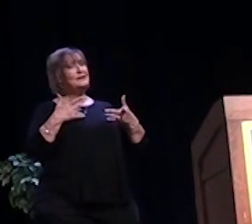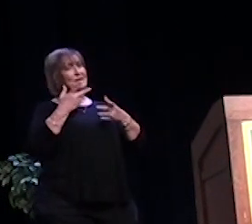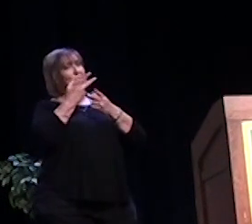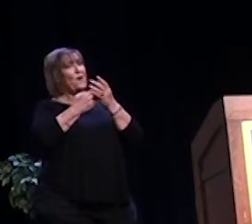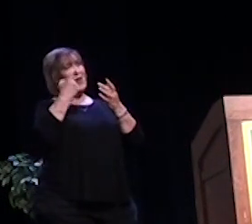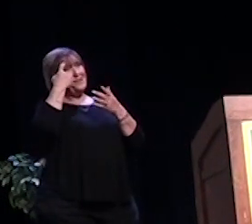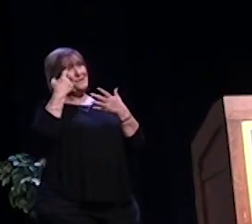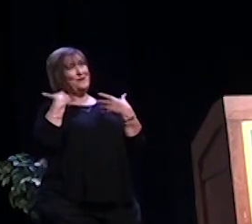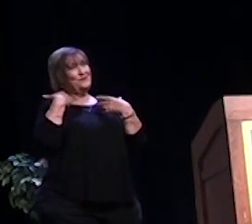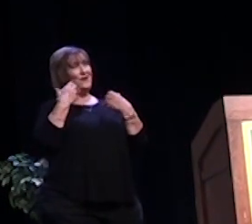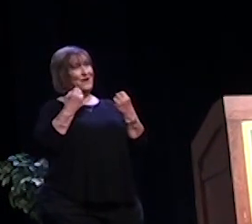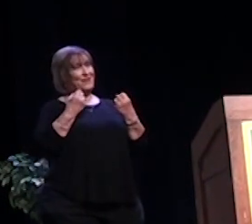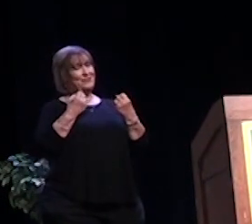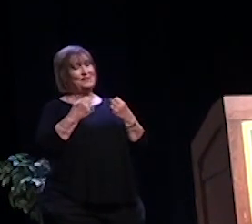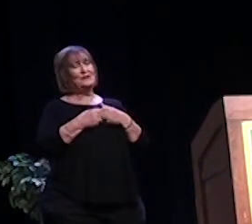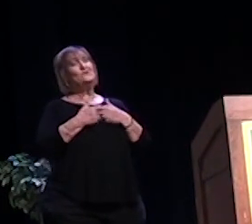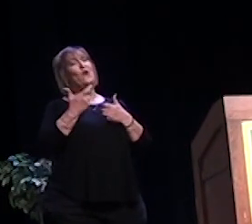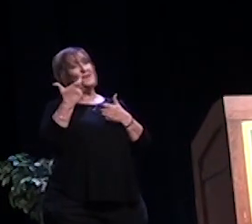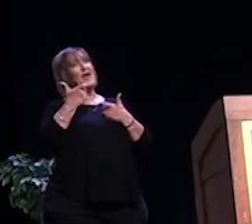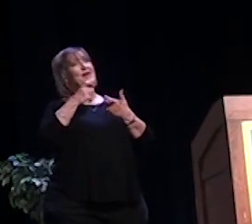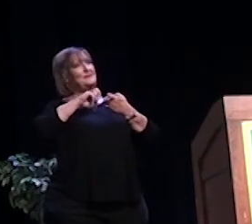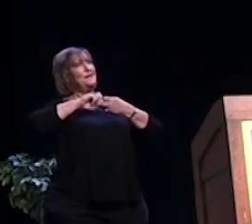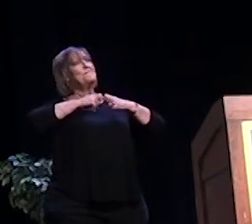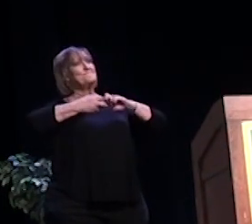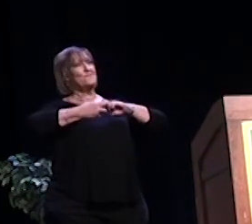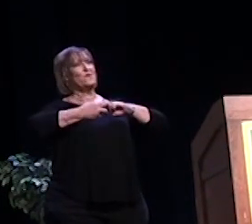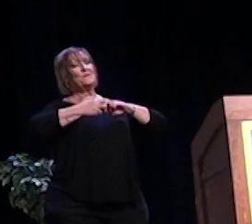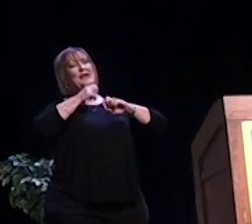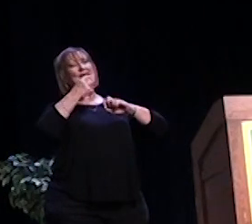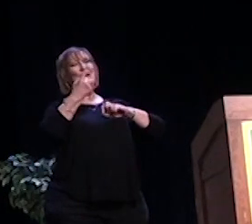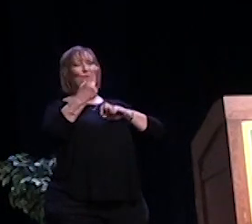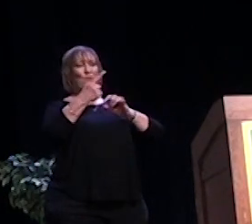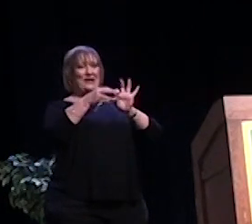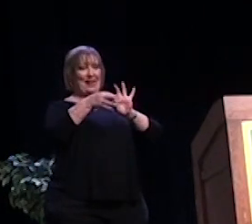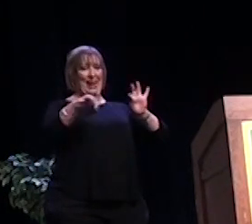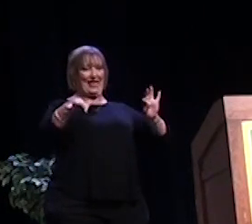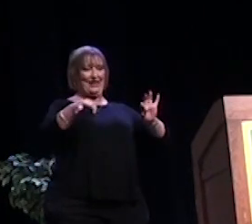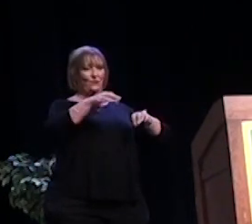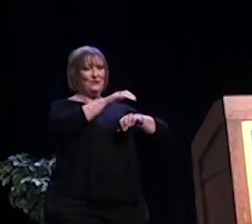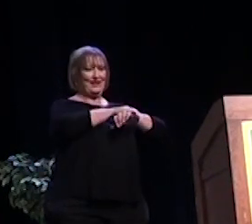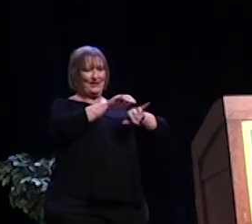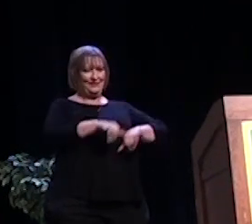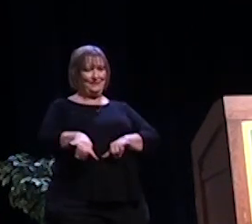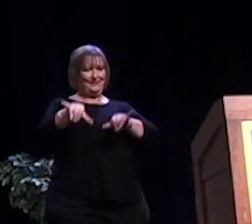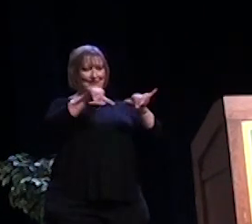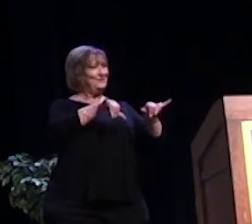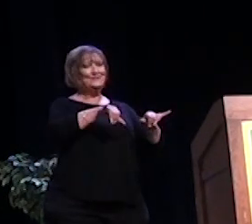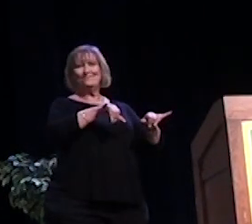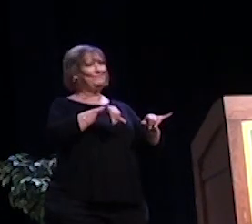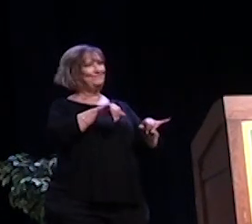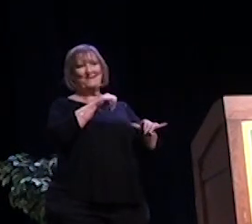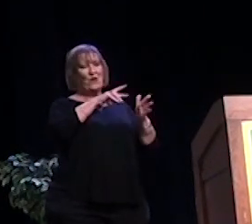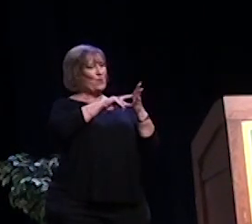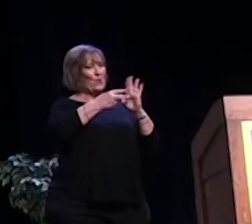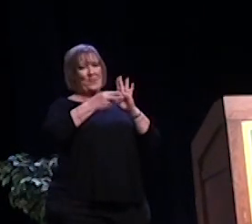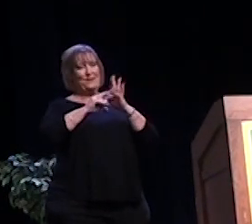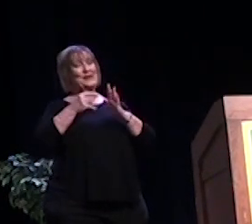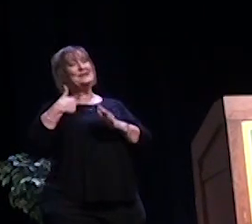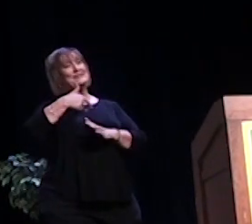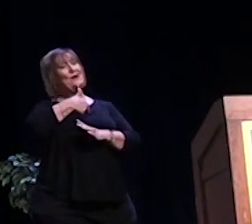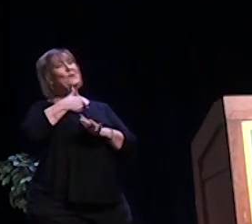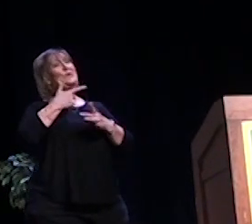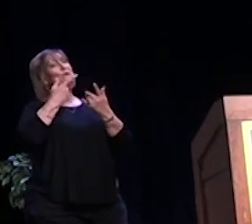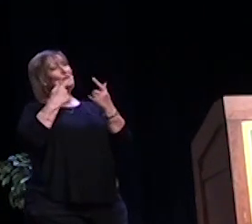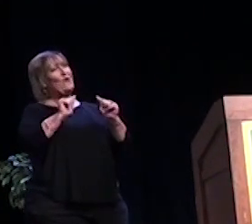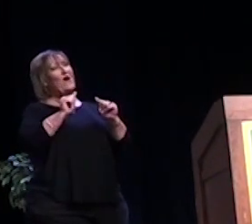about. I'd say the biggest challenge is just that. There isn't common language everywhere. Our organization is trying to work on that, trying to